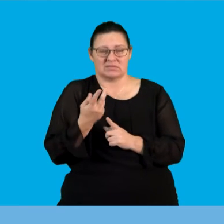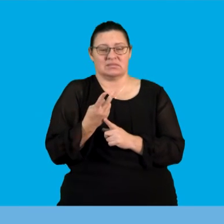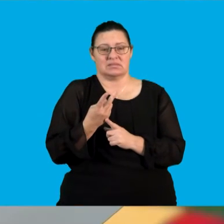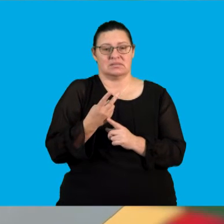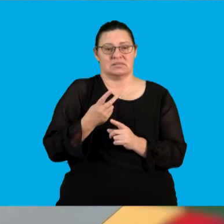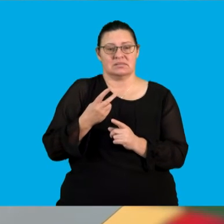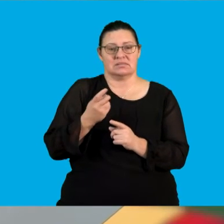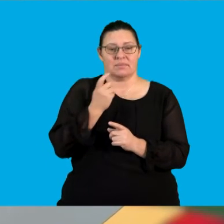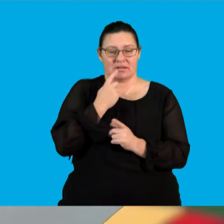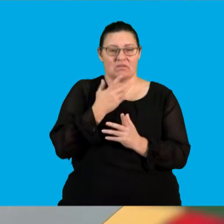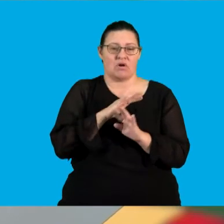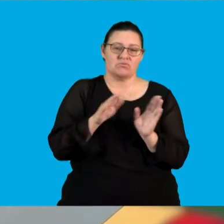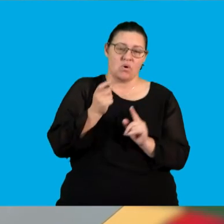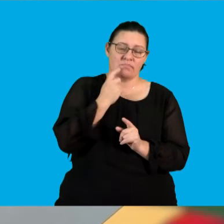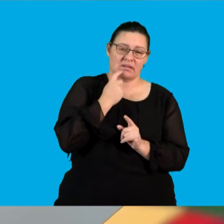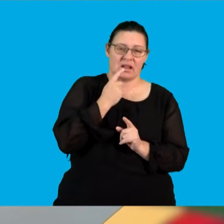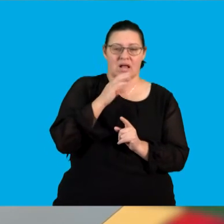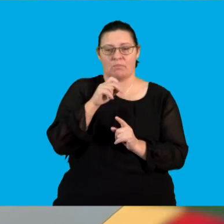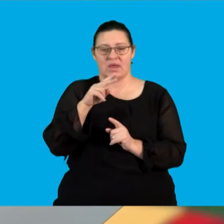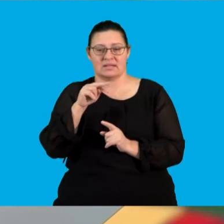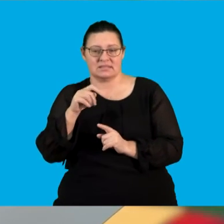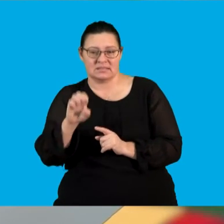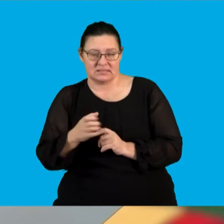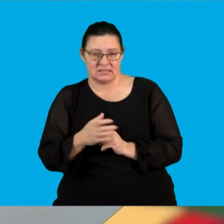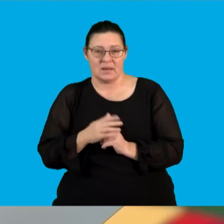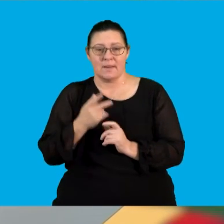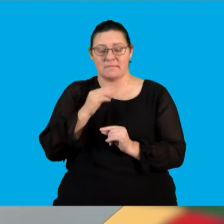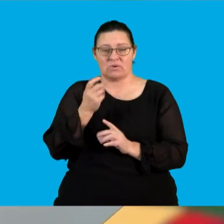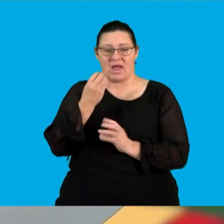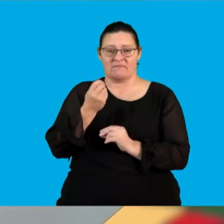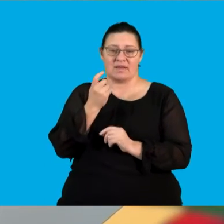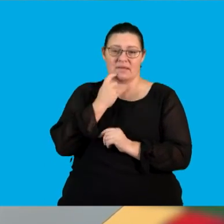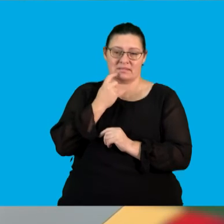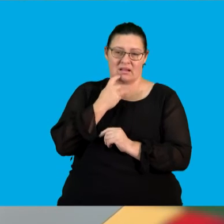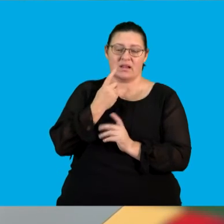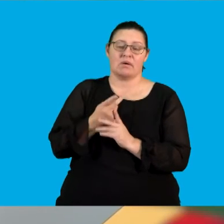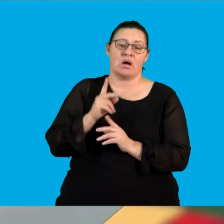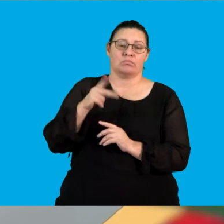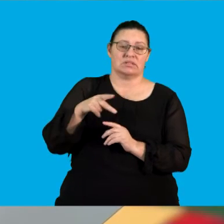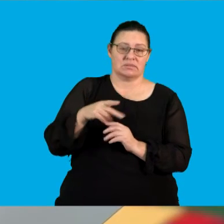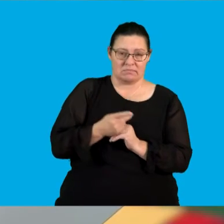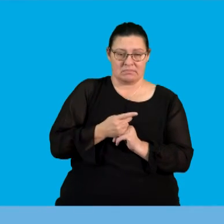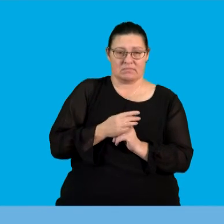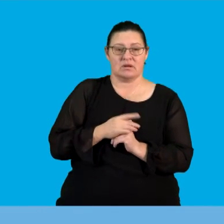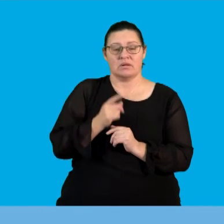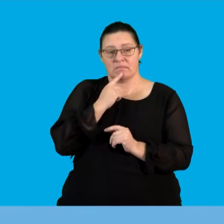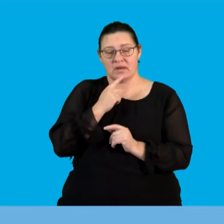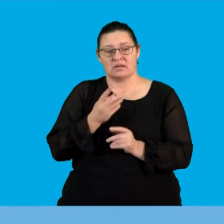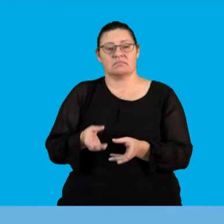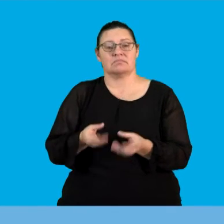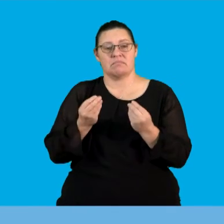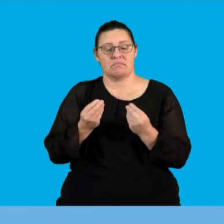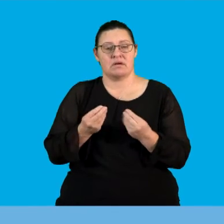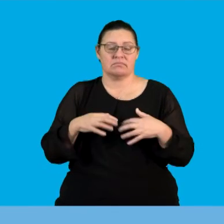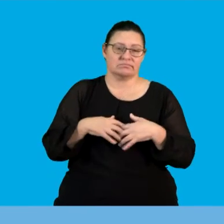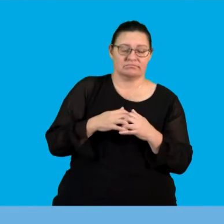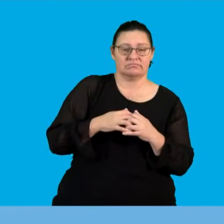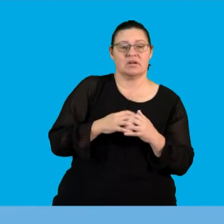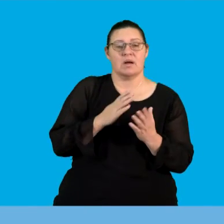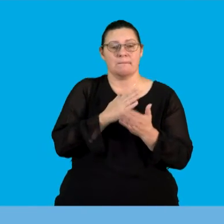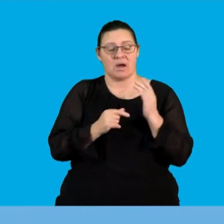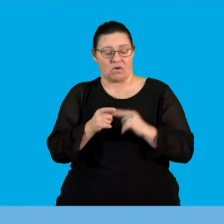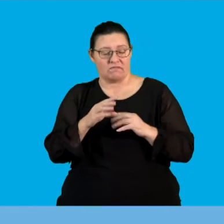metal. We can also have a non-metal carbonate, but then in this case, we have a metal that is a potassium, and that one is going to react or form part